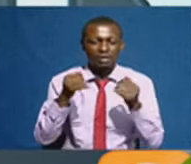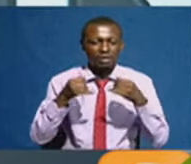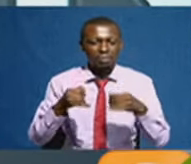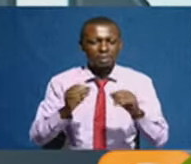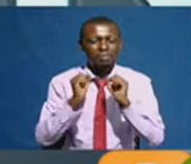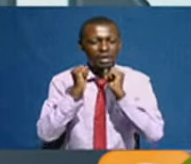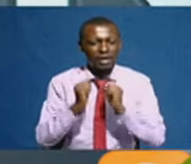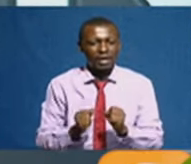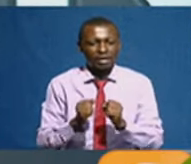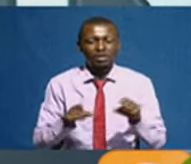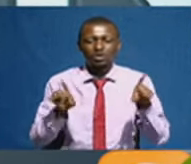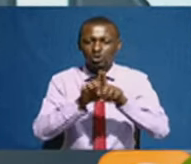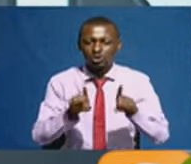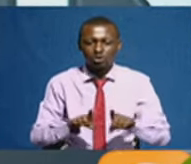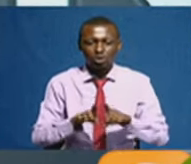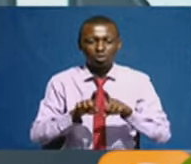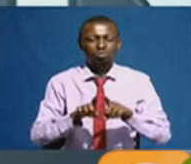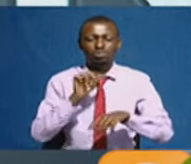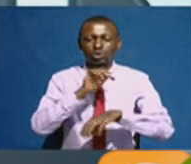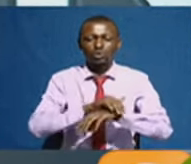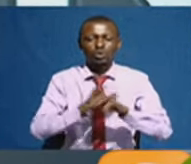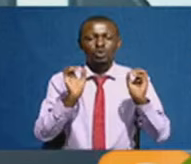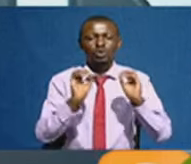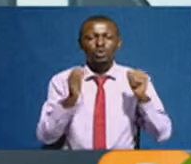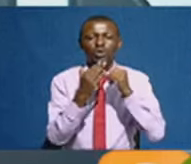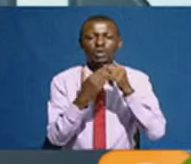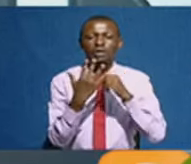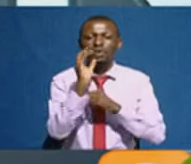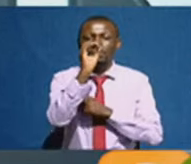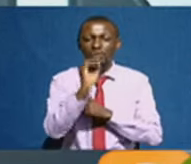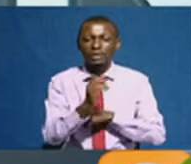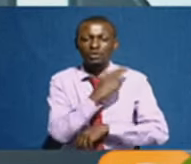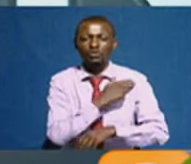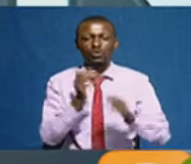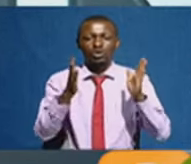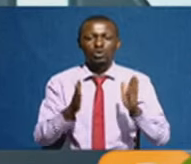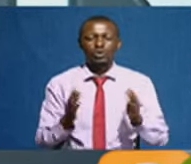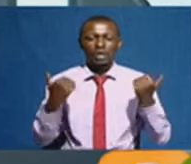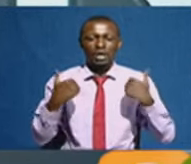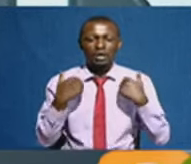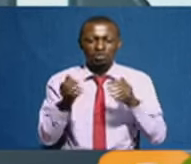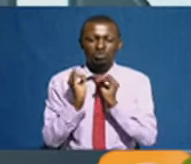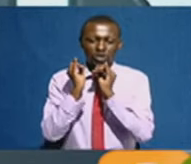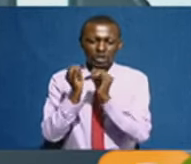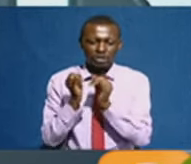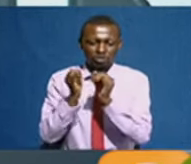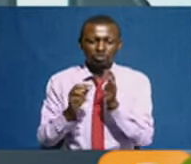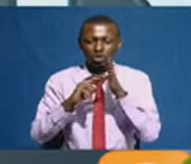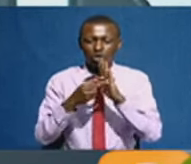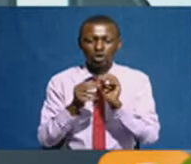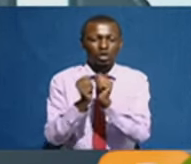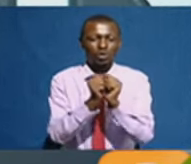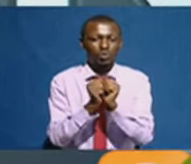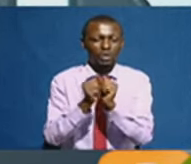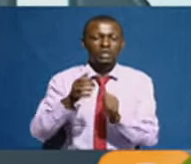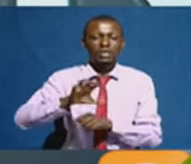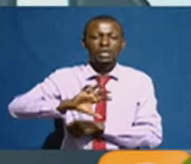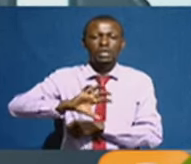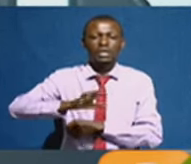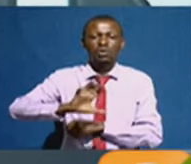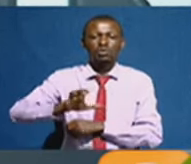but unreasonable. He says 95% of the doctors have individual contracts with the counties, which is